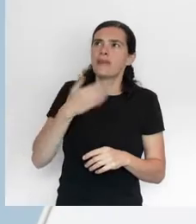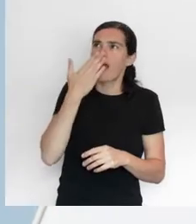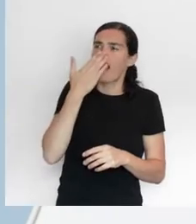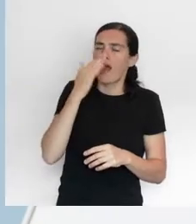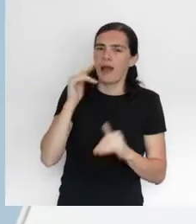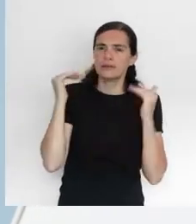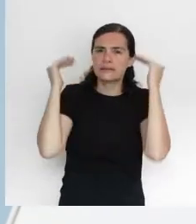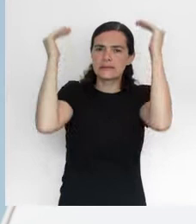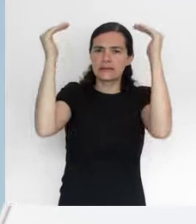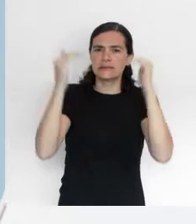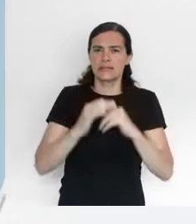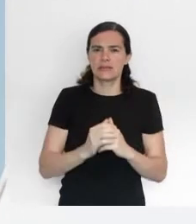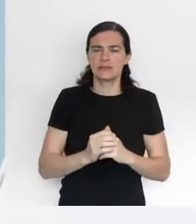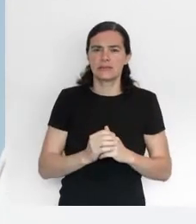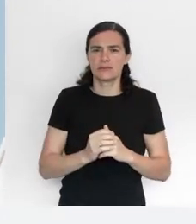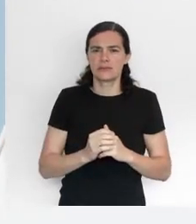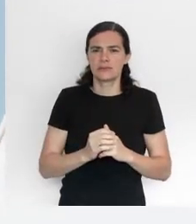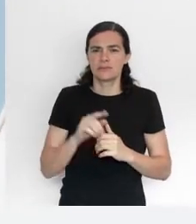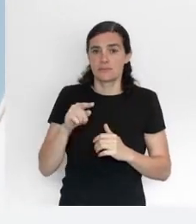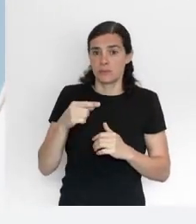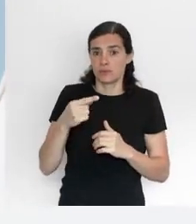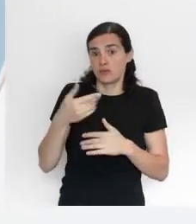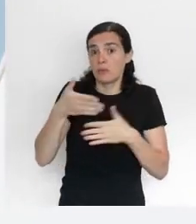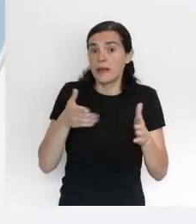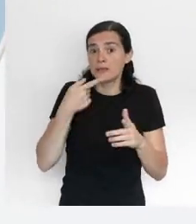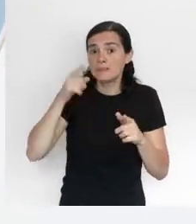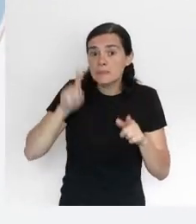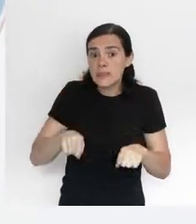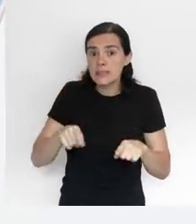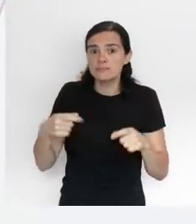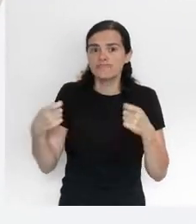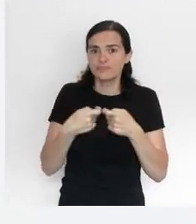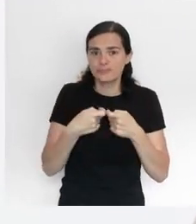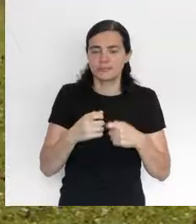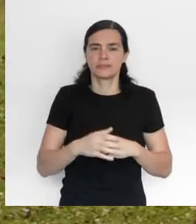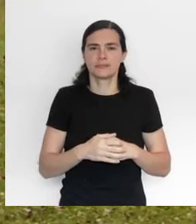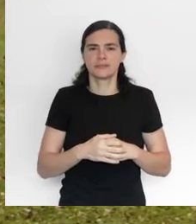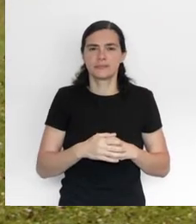the sky is taking his rightful space again.